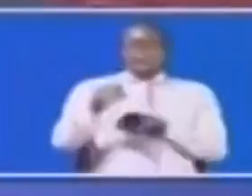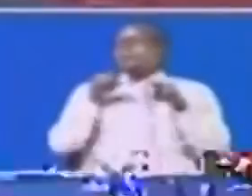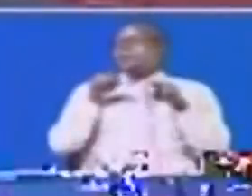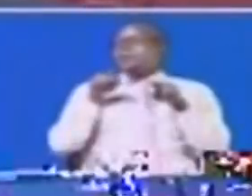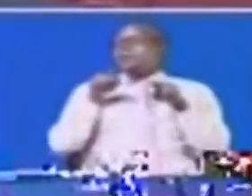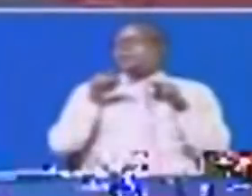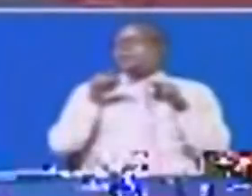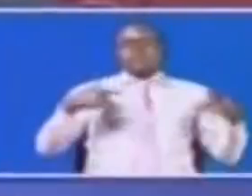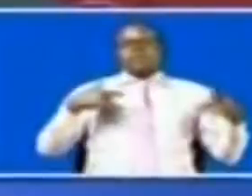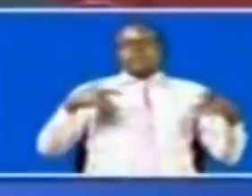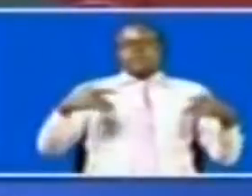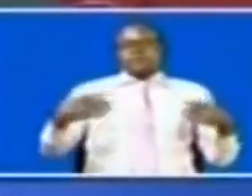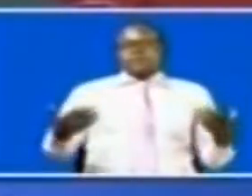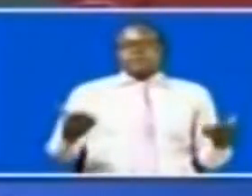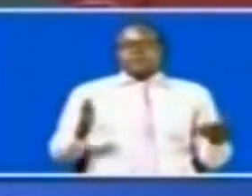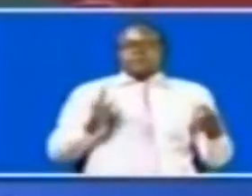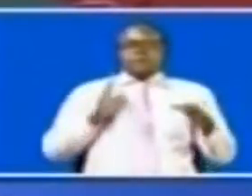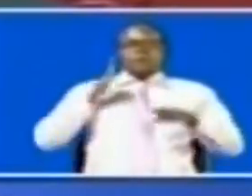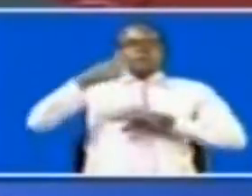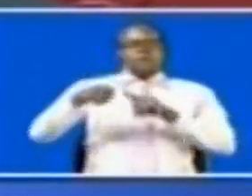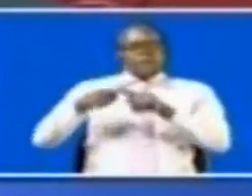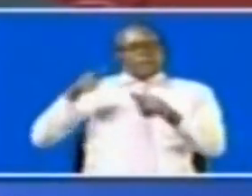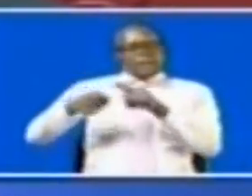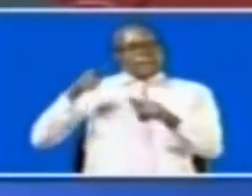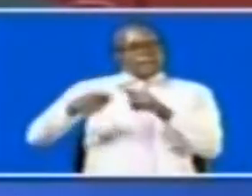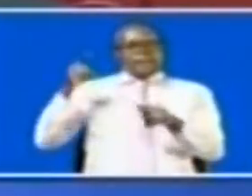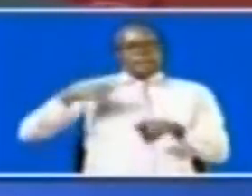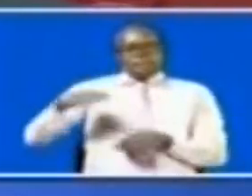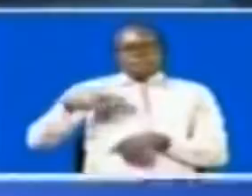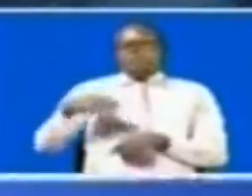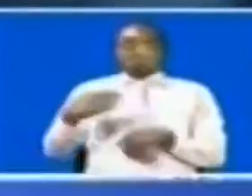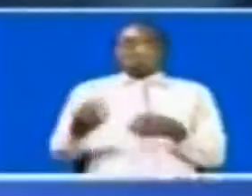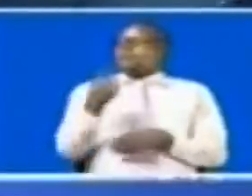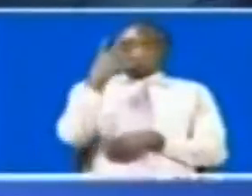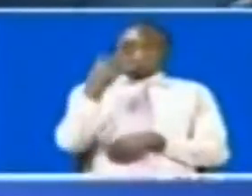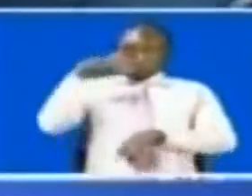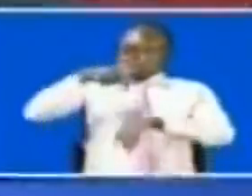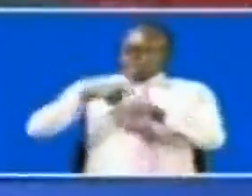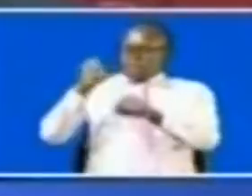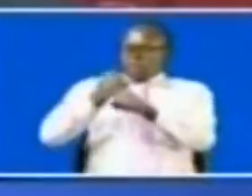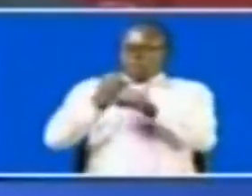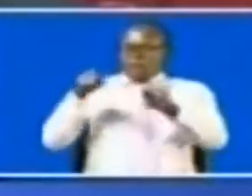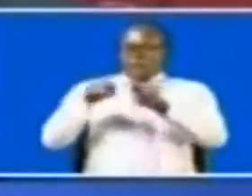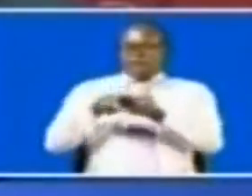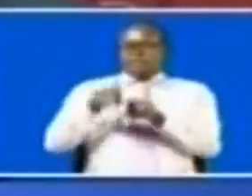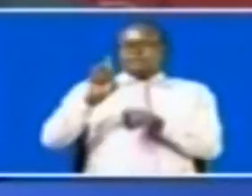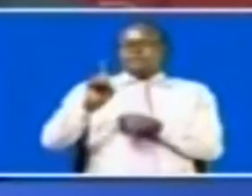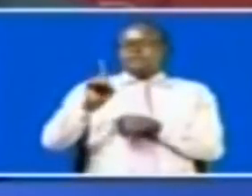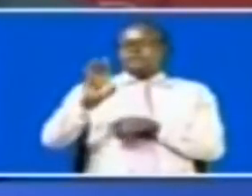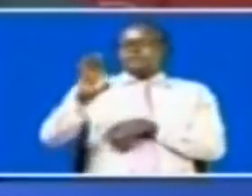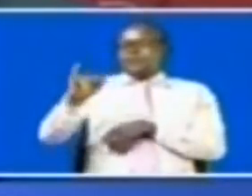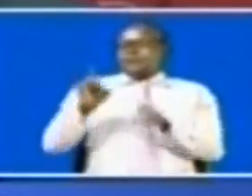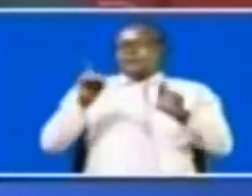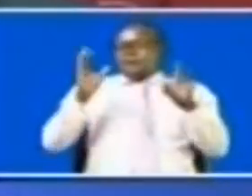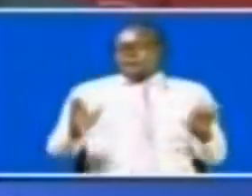him. This concerns extrajudicial killings or executions. During your tenure also, there was excessive use of